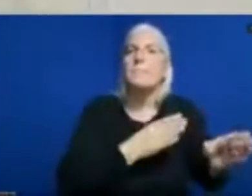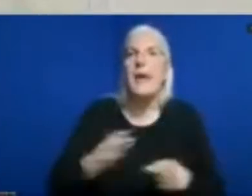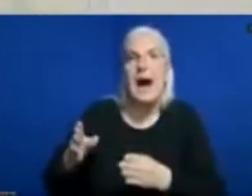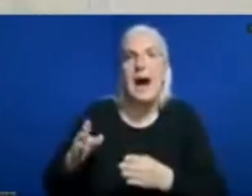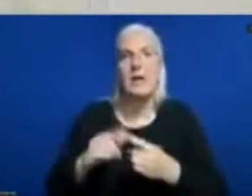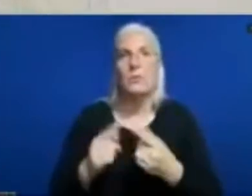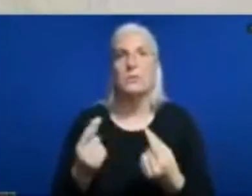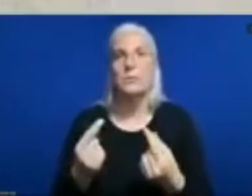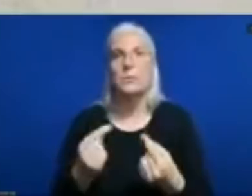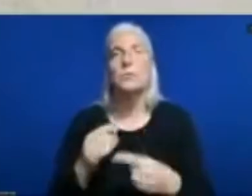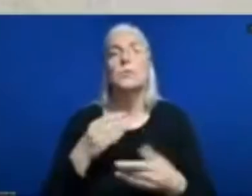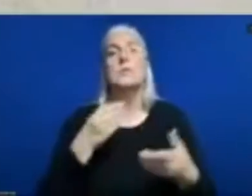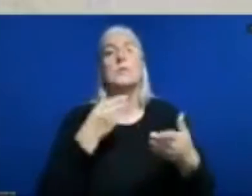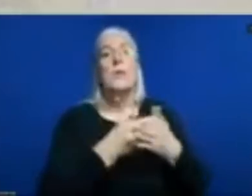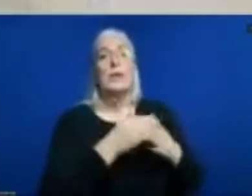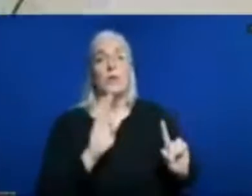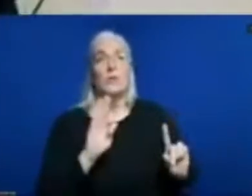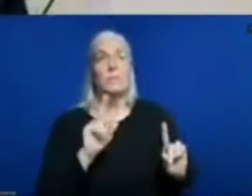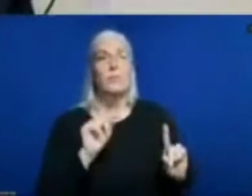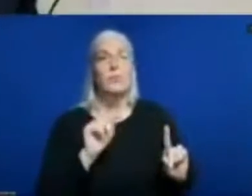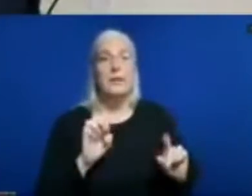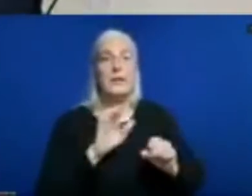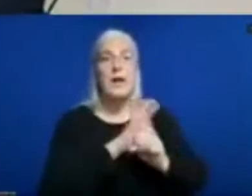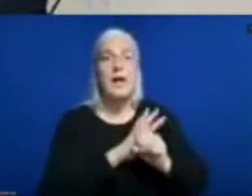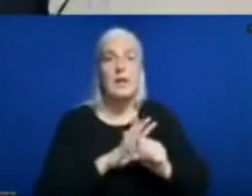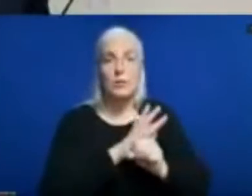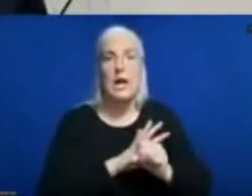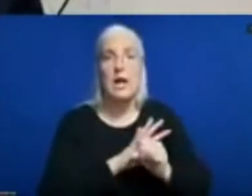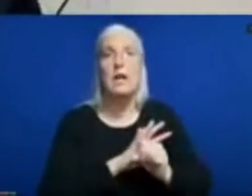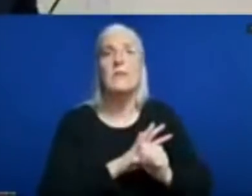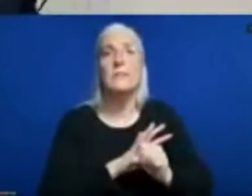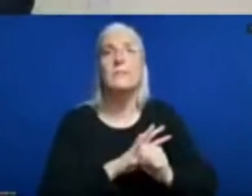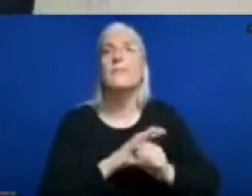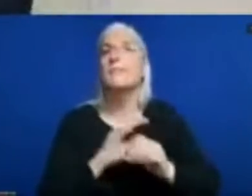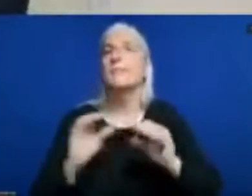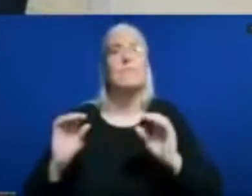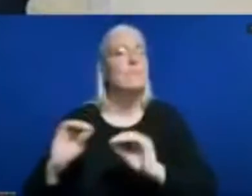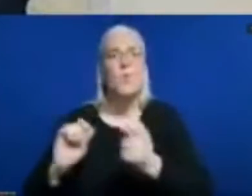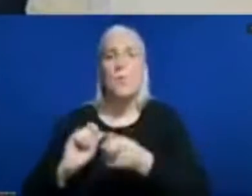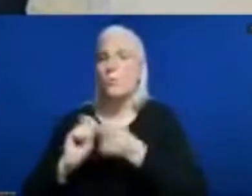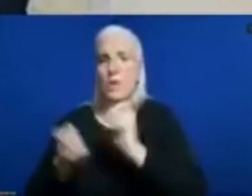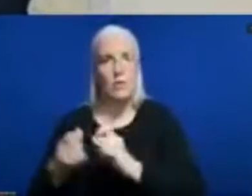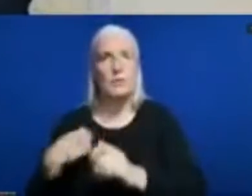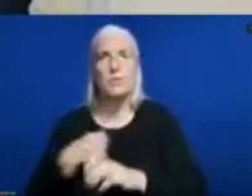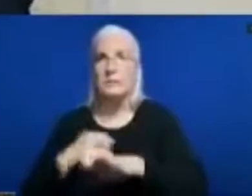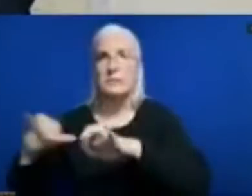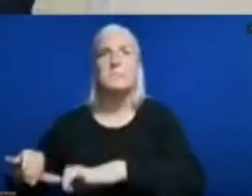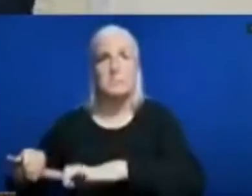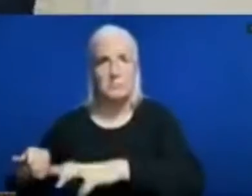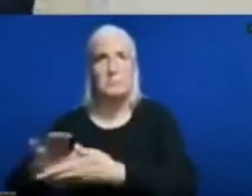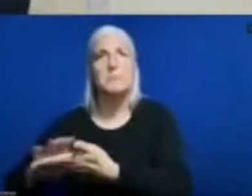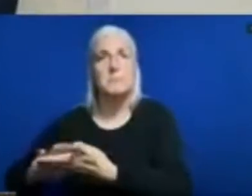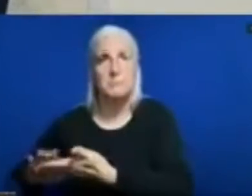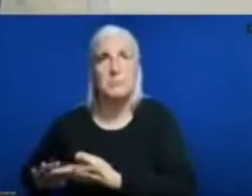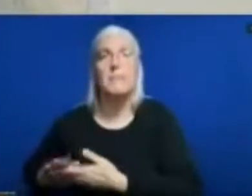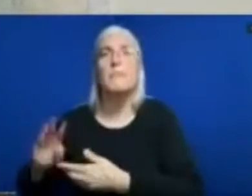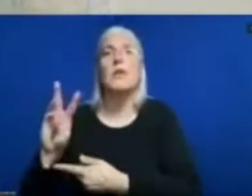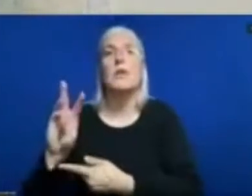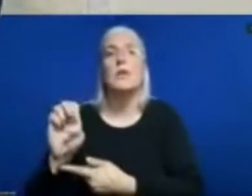changes within that. We've got our Westwood sector, which is the middle part of the fire, everything south of 36.